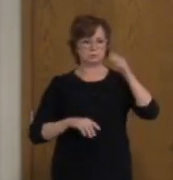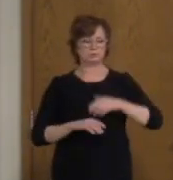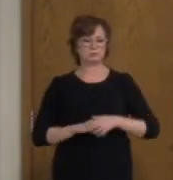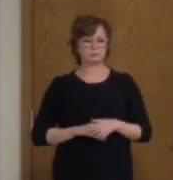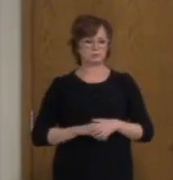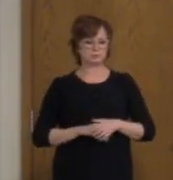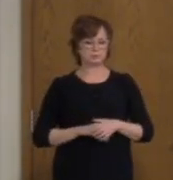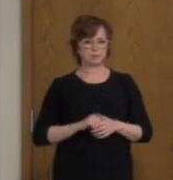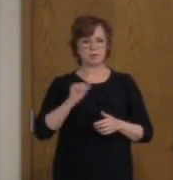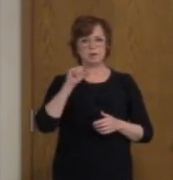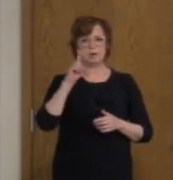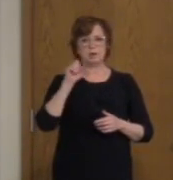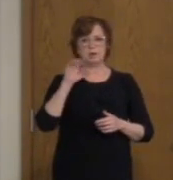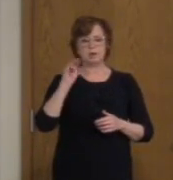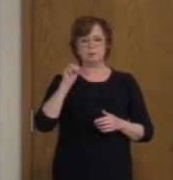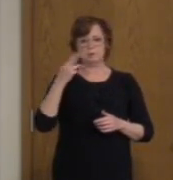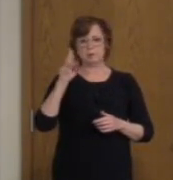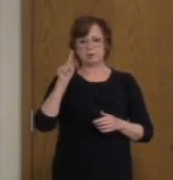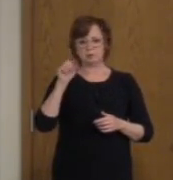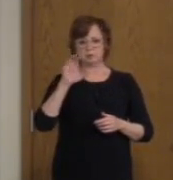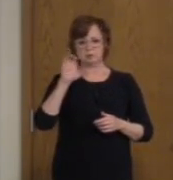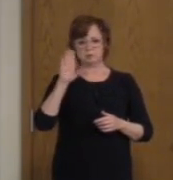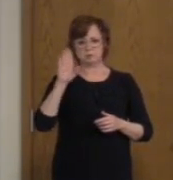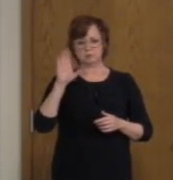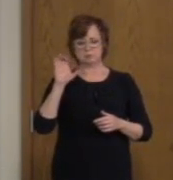We have Adam Hunter with CBC.